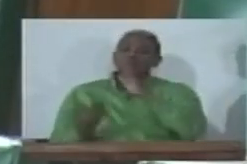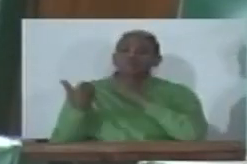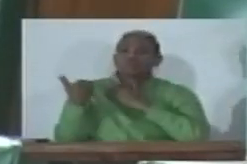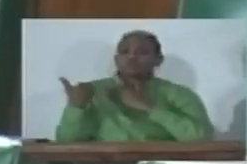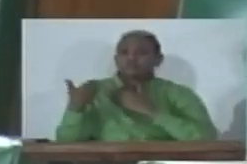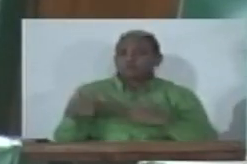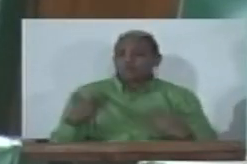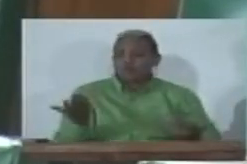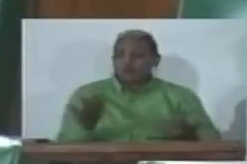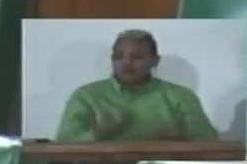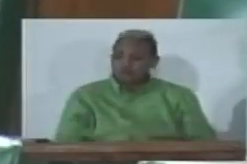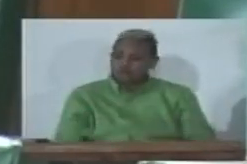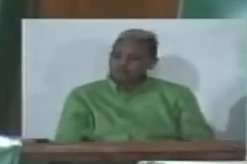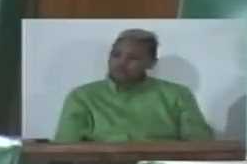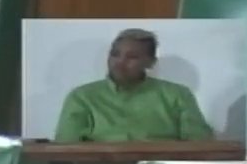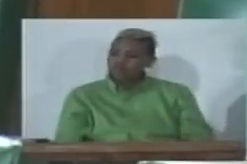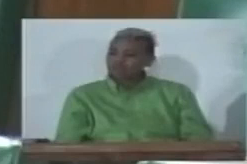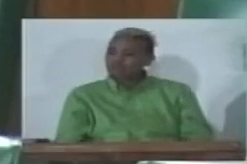obligations.